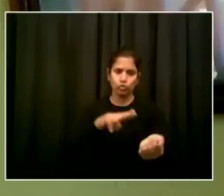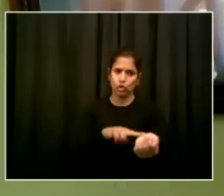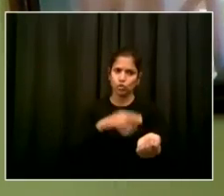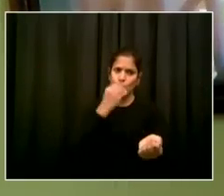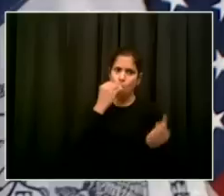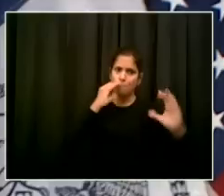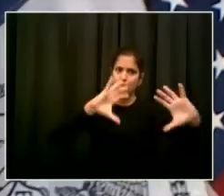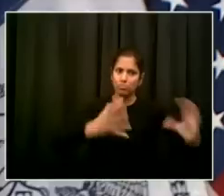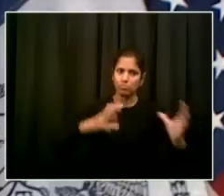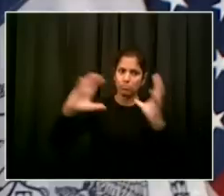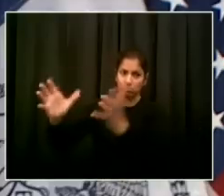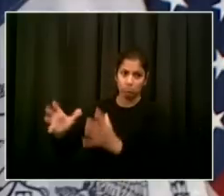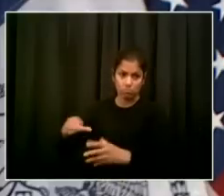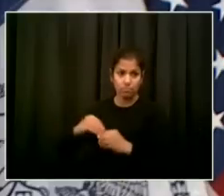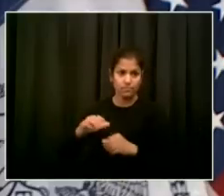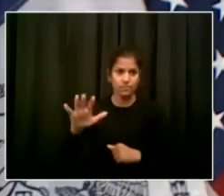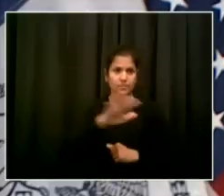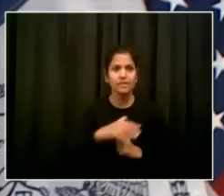Go ahead, Jen.